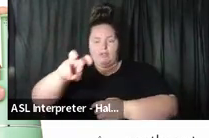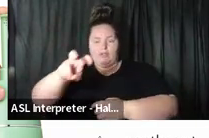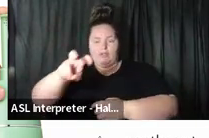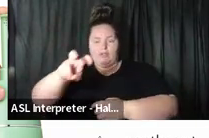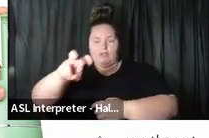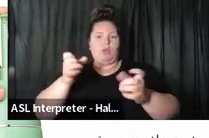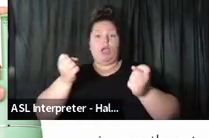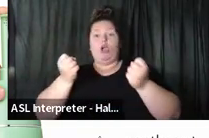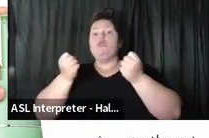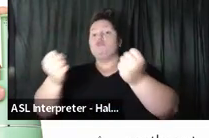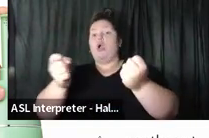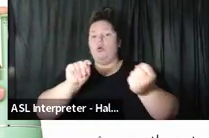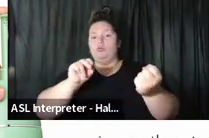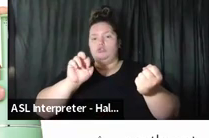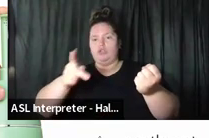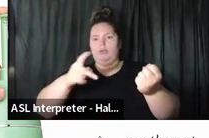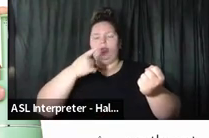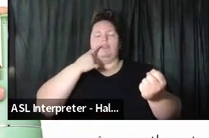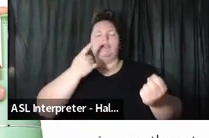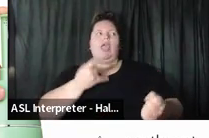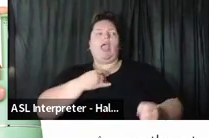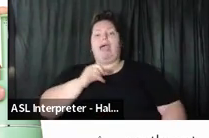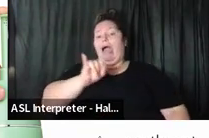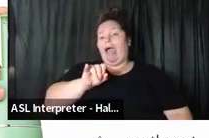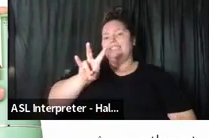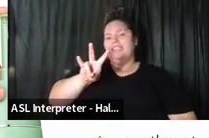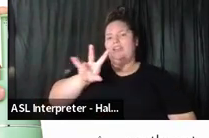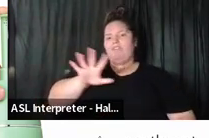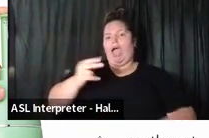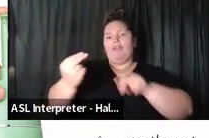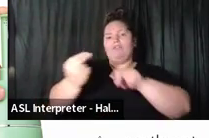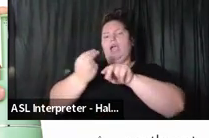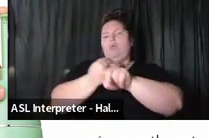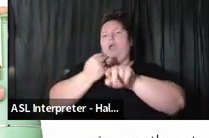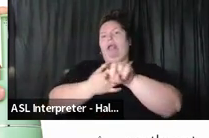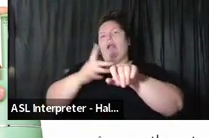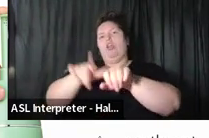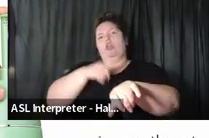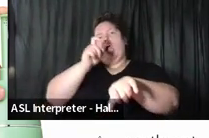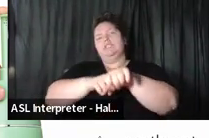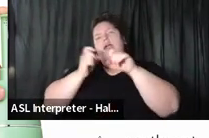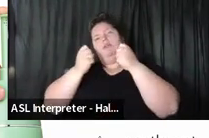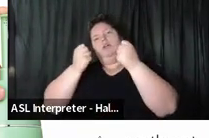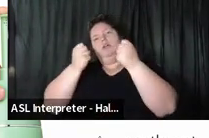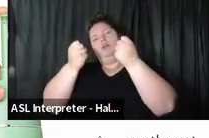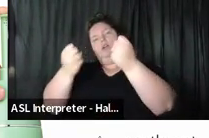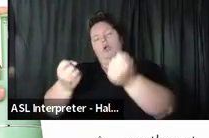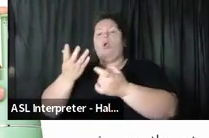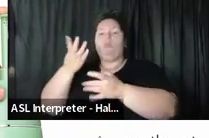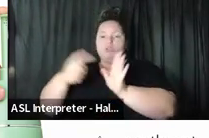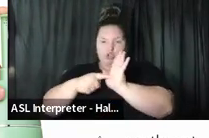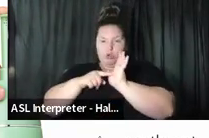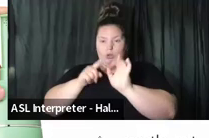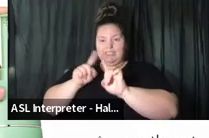kind of put in like, I'm going to be on I-75 for a long time, and you can, it'll show you different points of like rest stops where you can go to